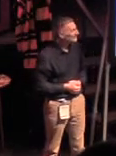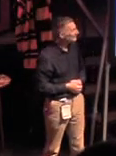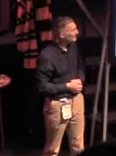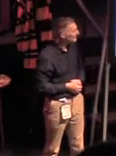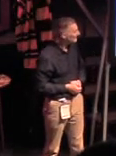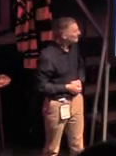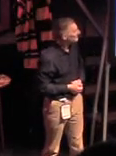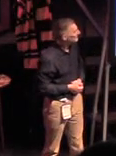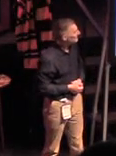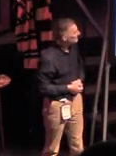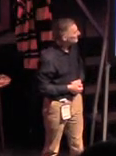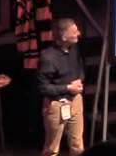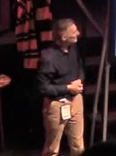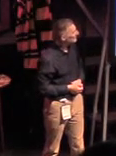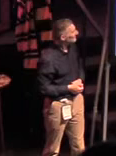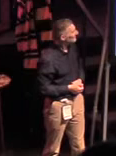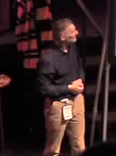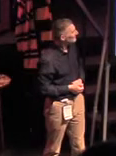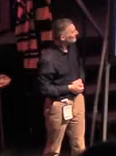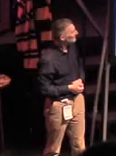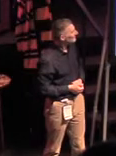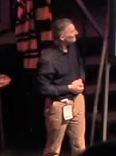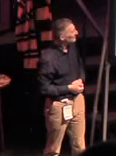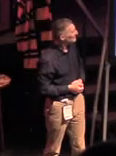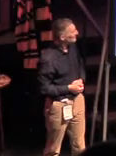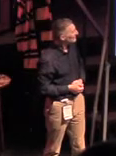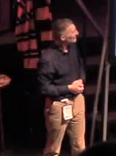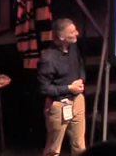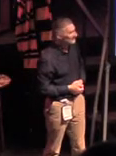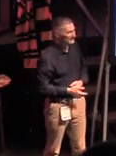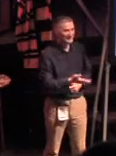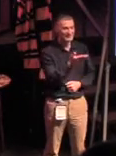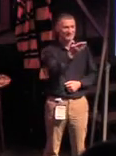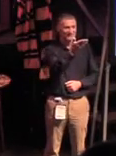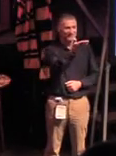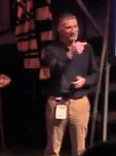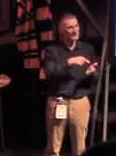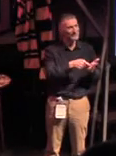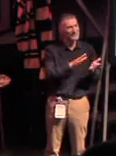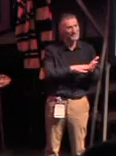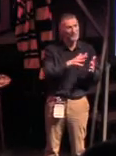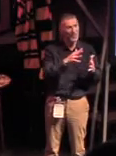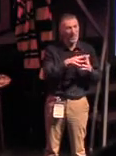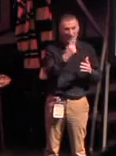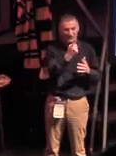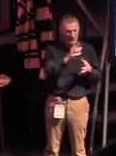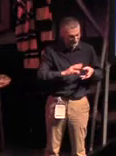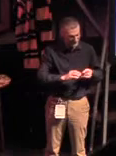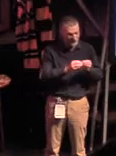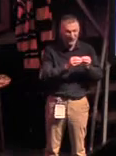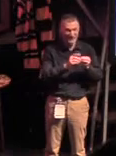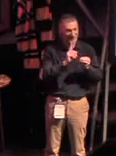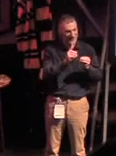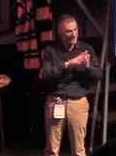mapping of North England, written by our very own Tim Wheeler, sitting over there for this